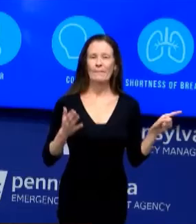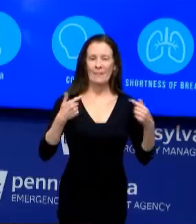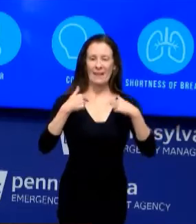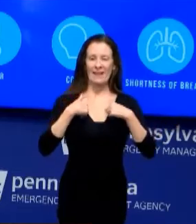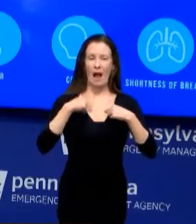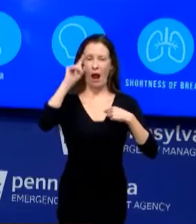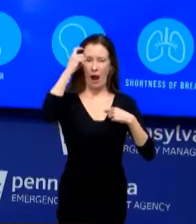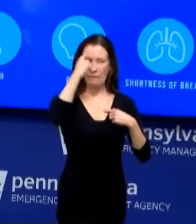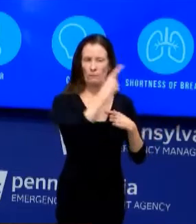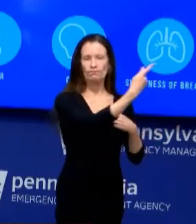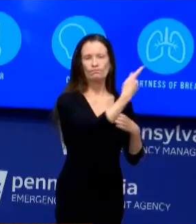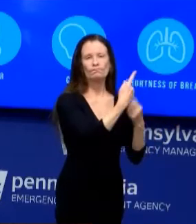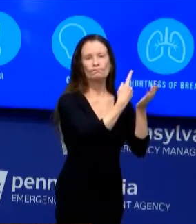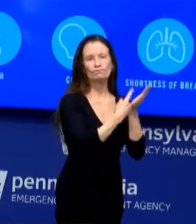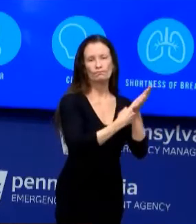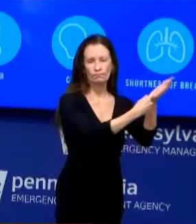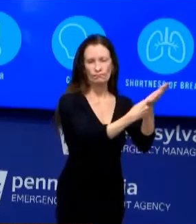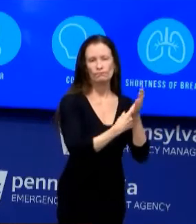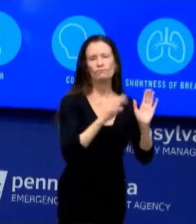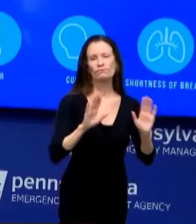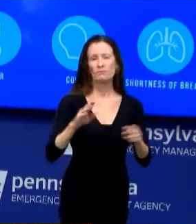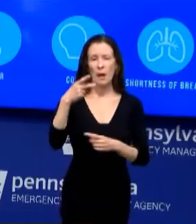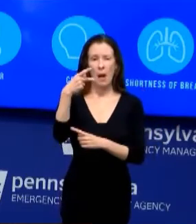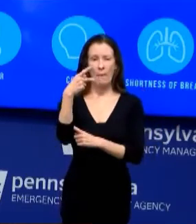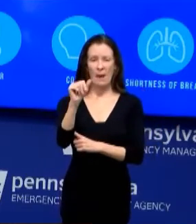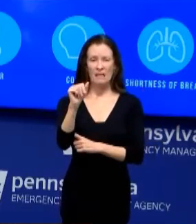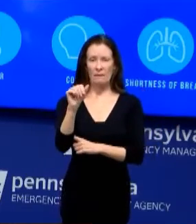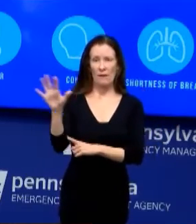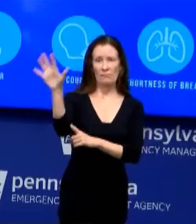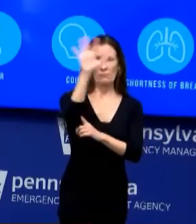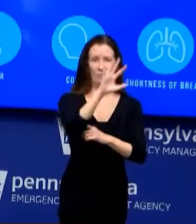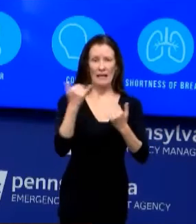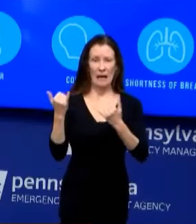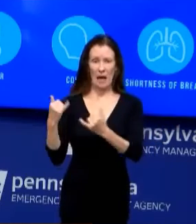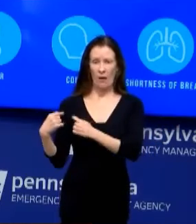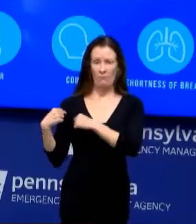and the right thing is to practice social distancing, and